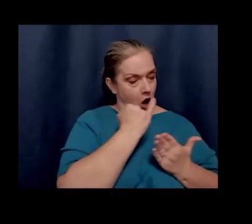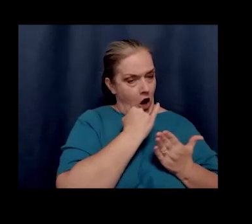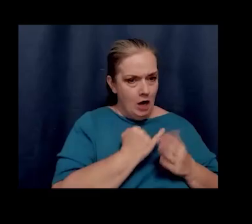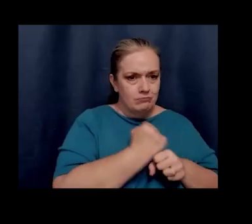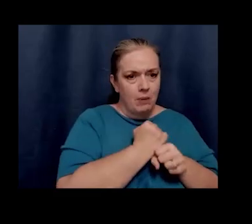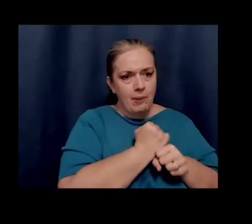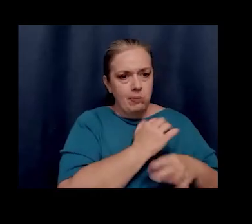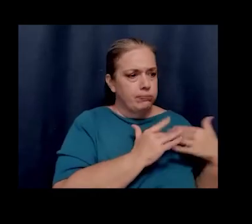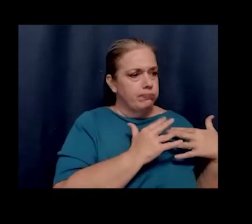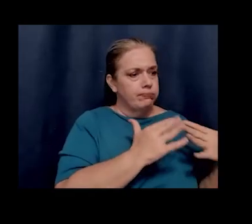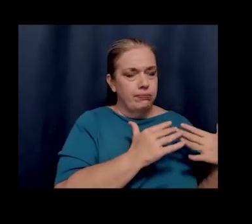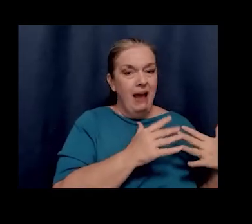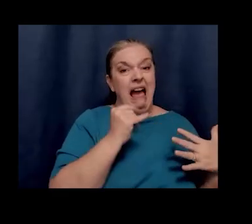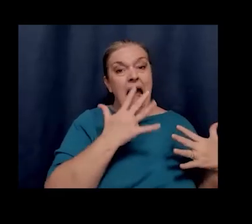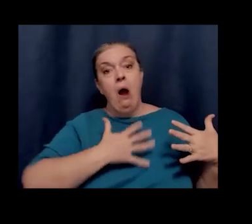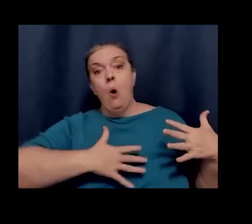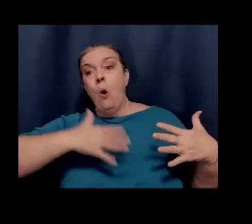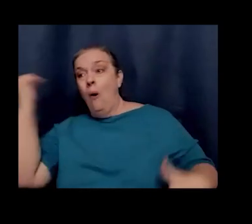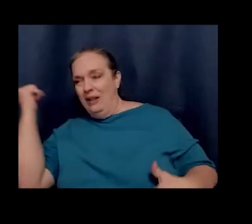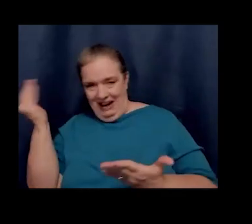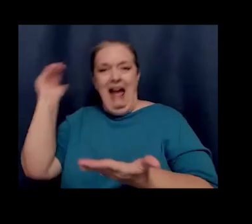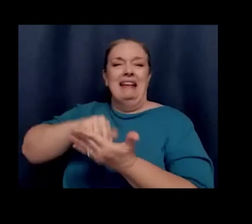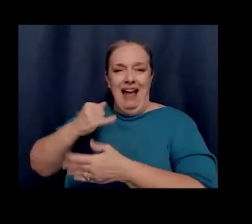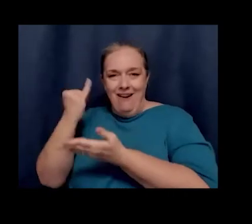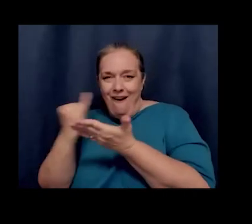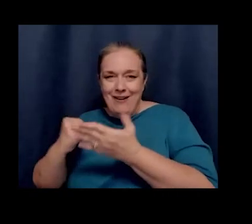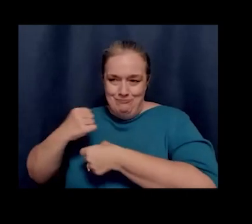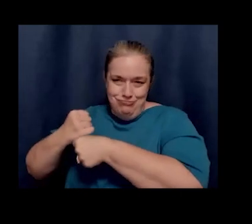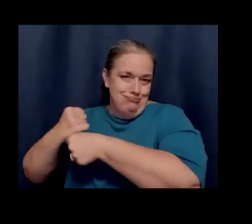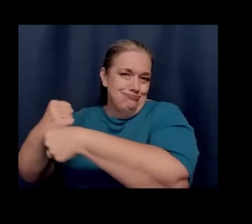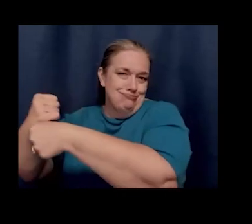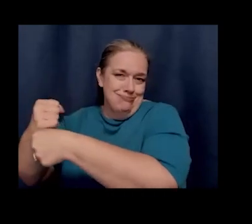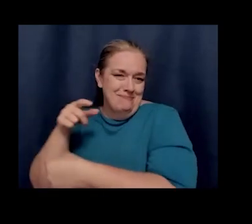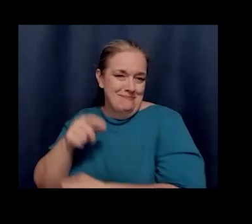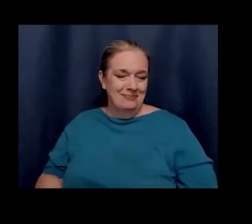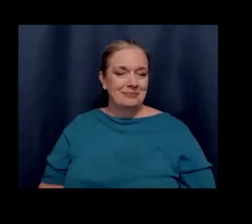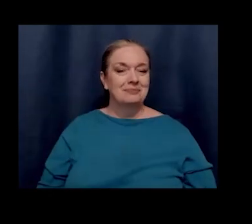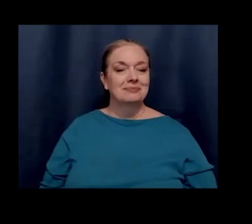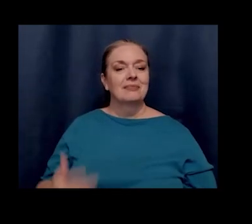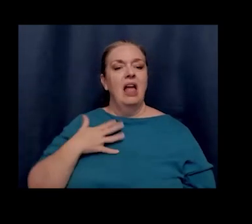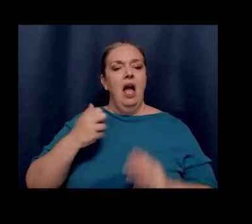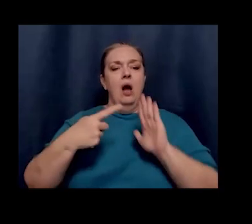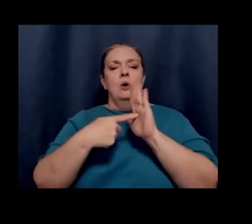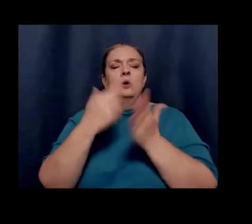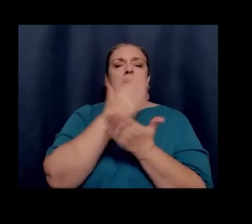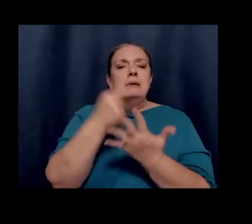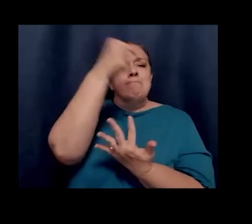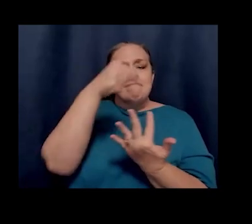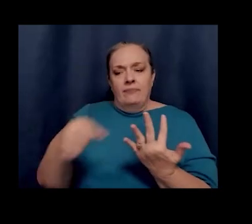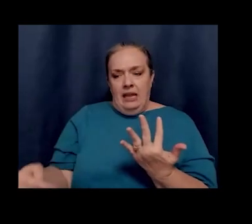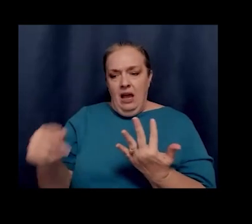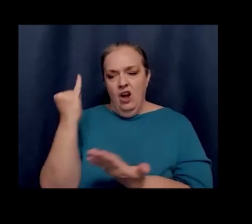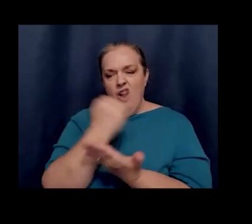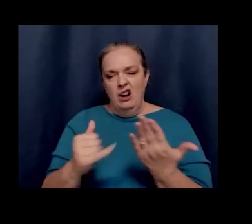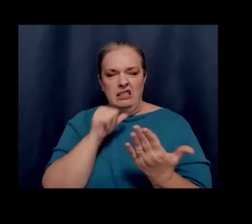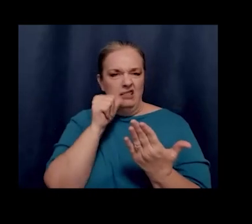still creating in advancing years. I want to briefly touch about artists who are underrepresented or traditionally don't fit